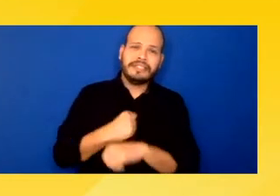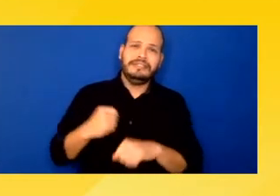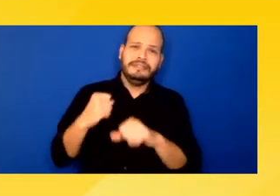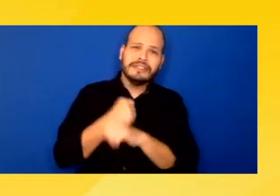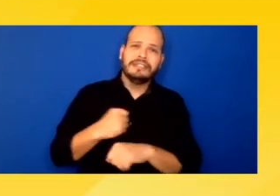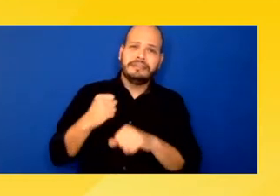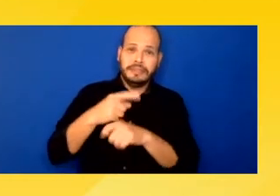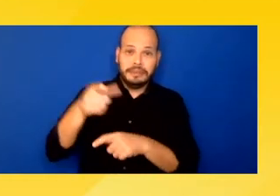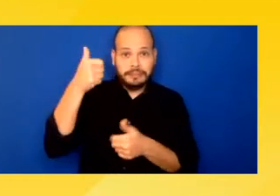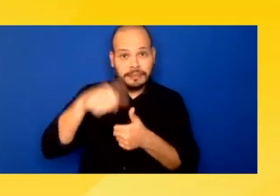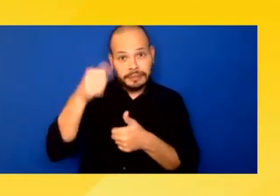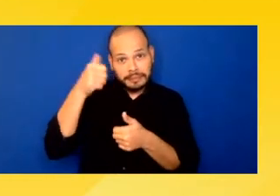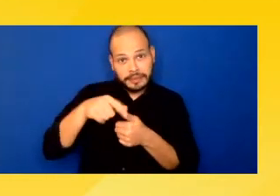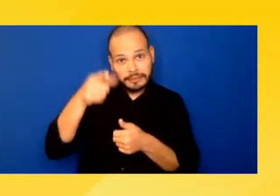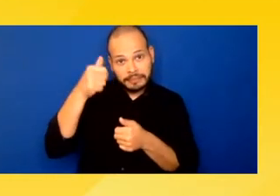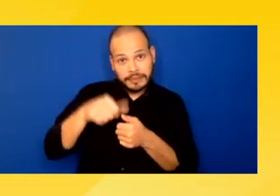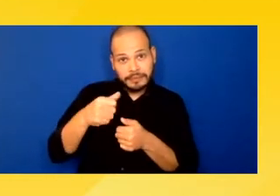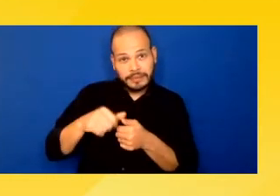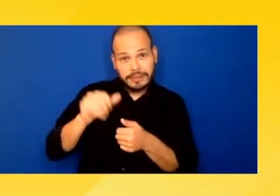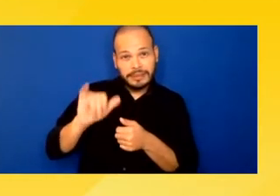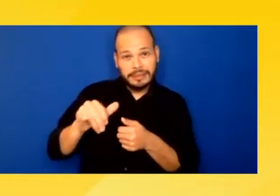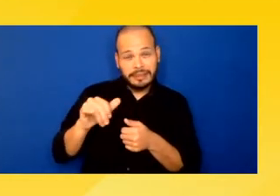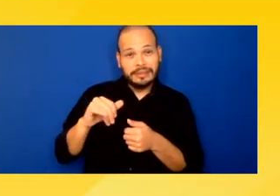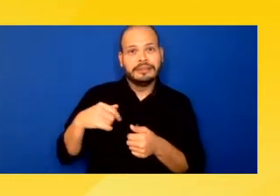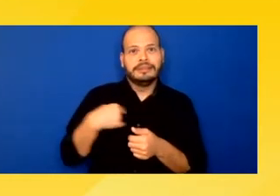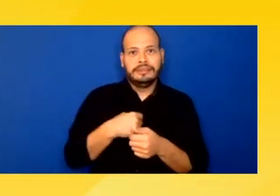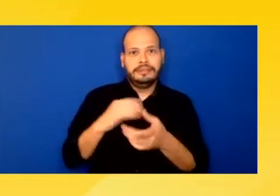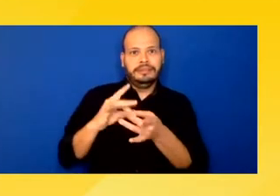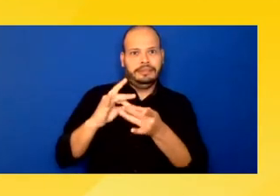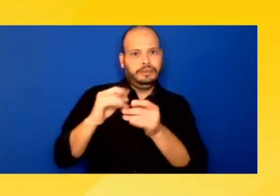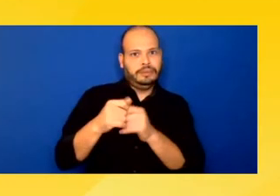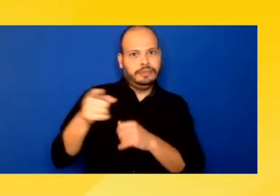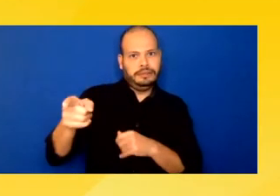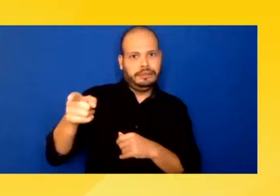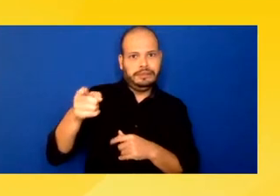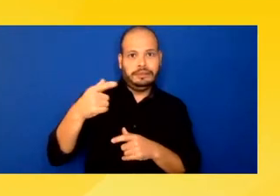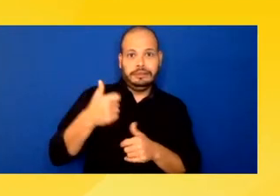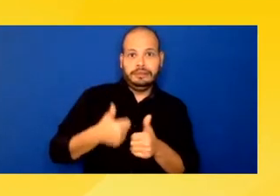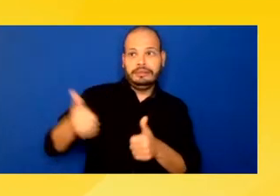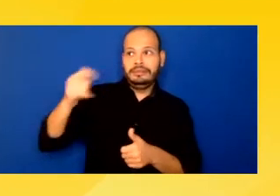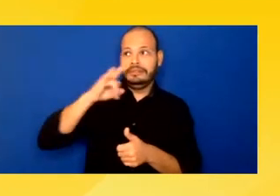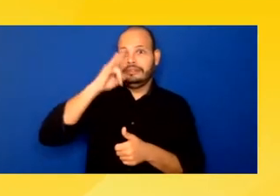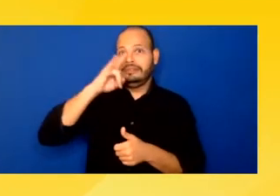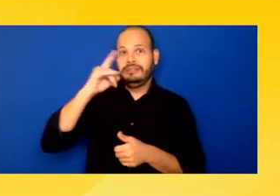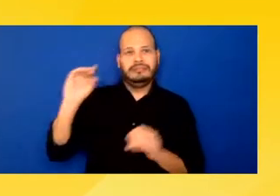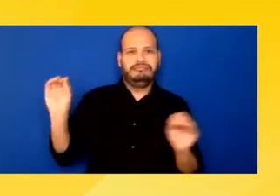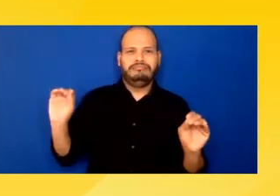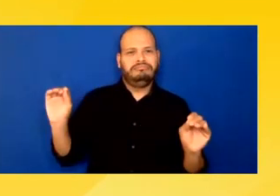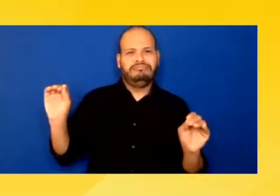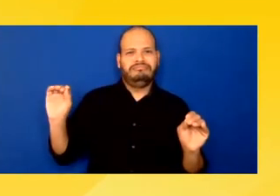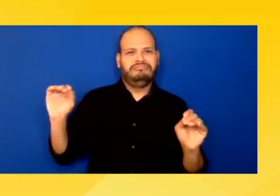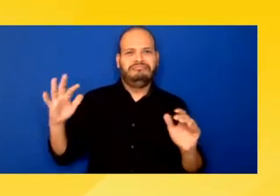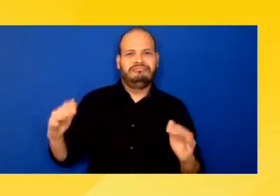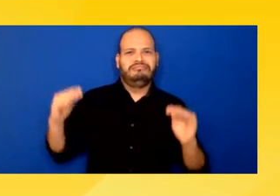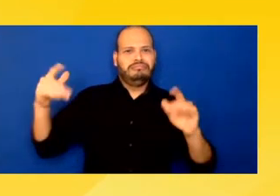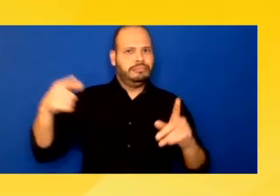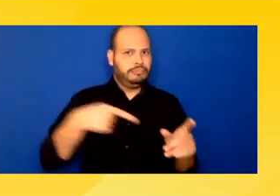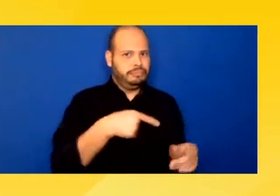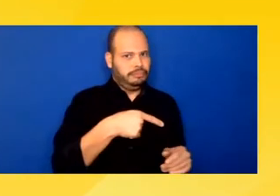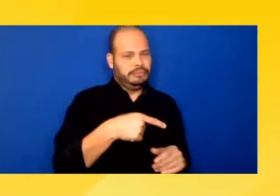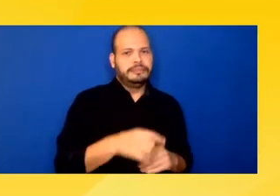who fought against stuff much worse than us and this boat is our Edmund's Pettis Bridge it is